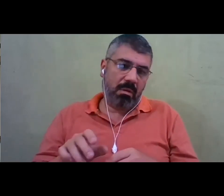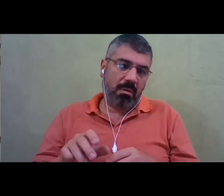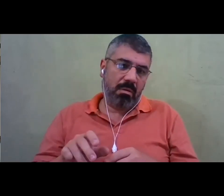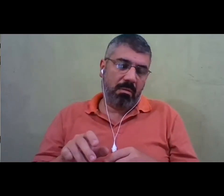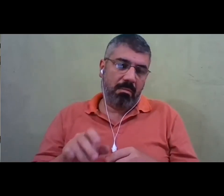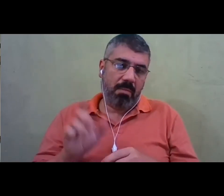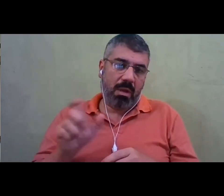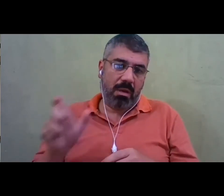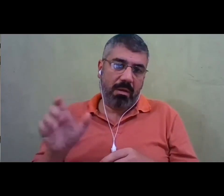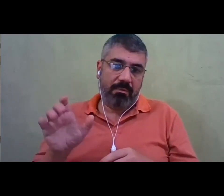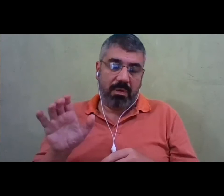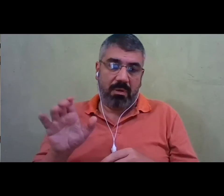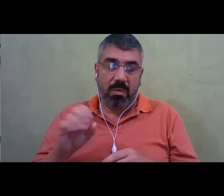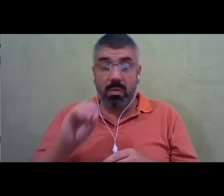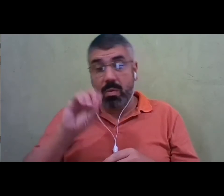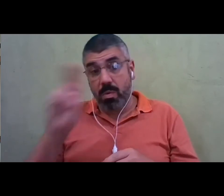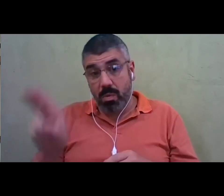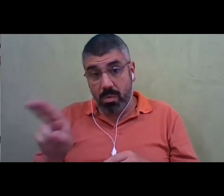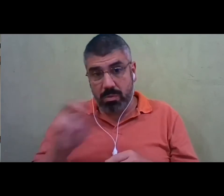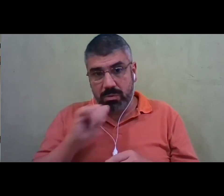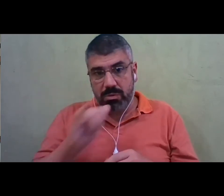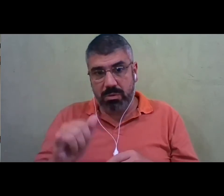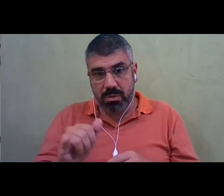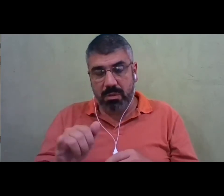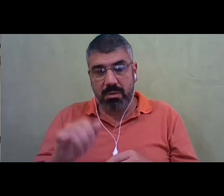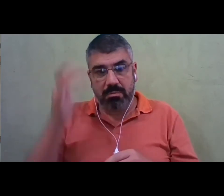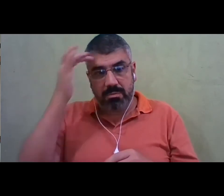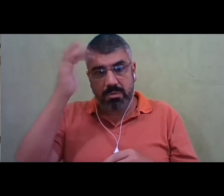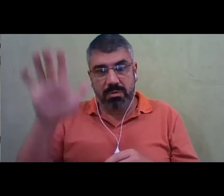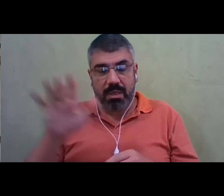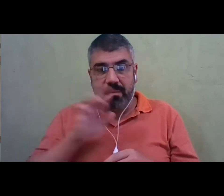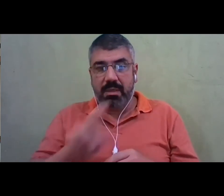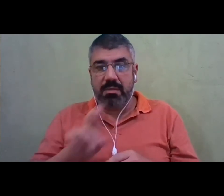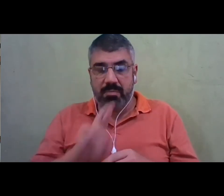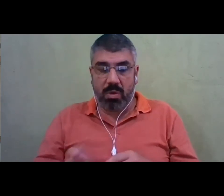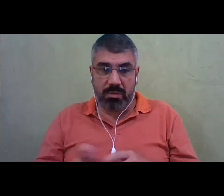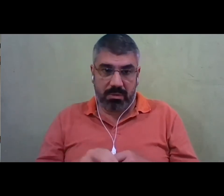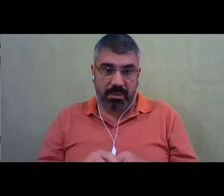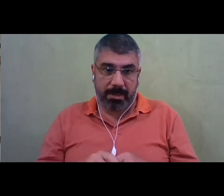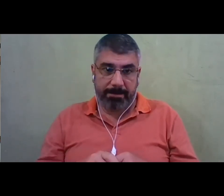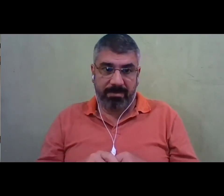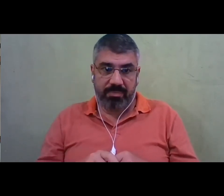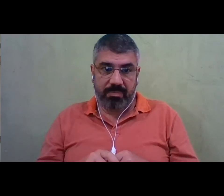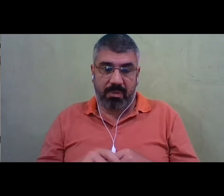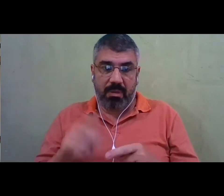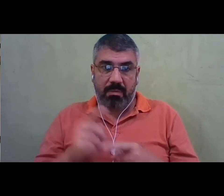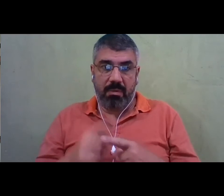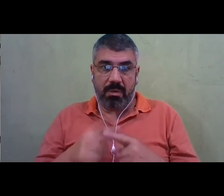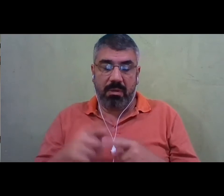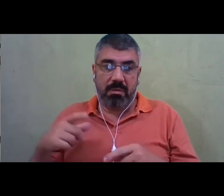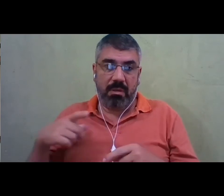included, you know, and it's just a specific problem of an interpersonal problem,